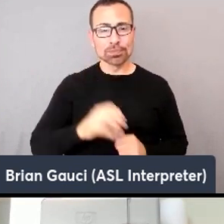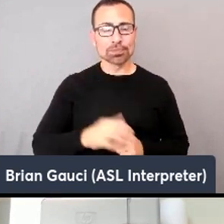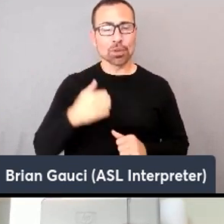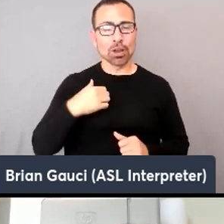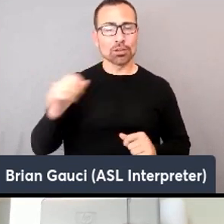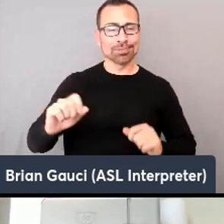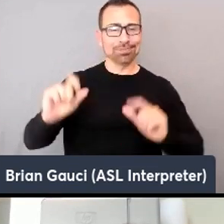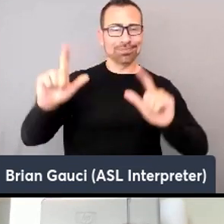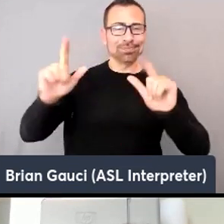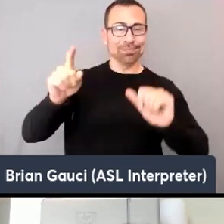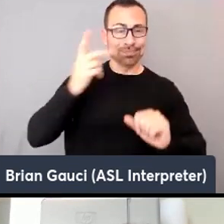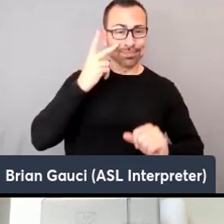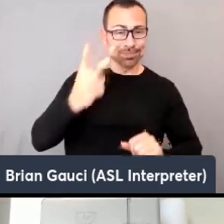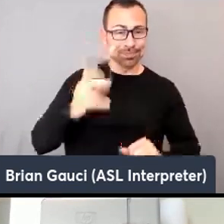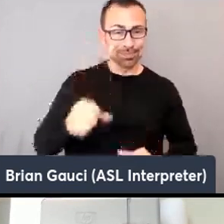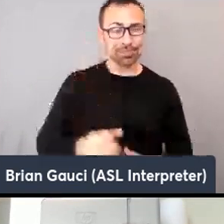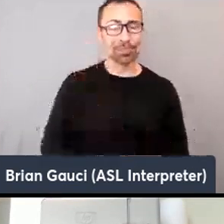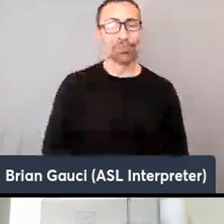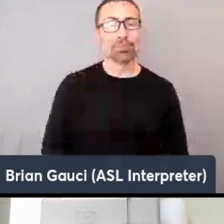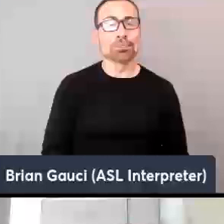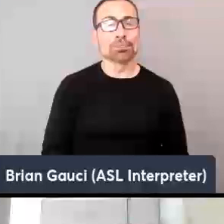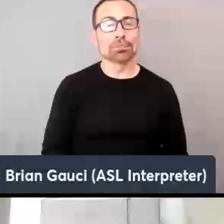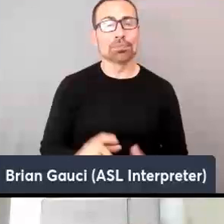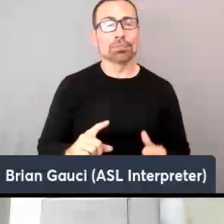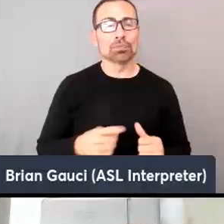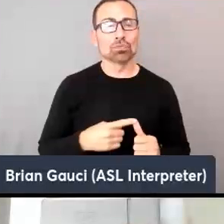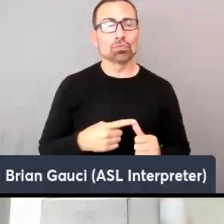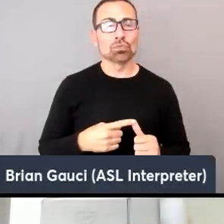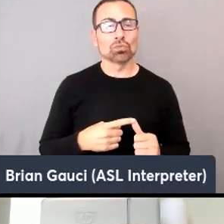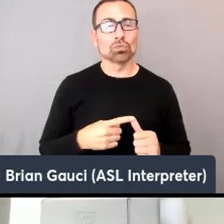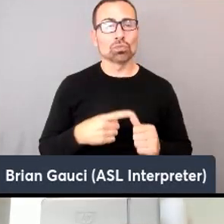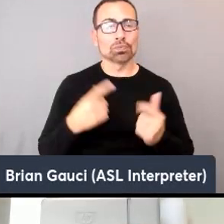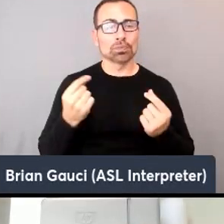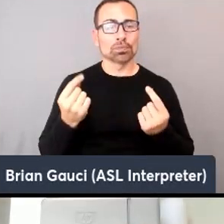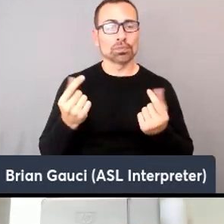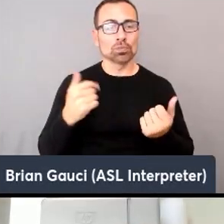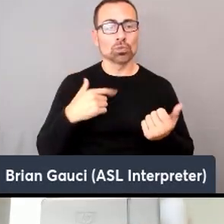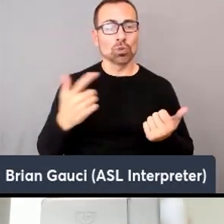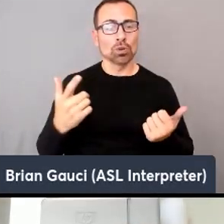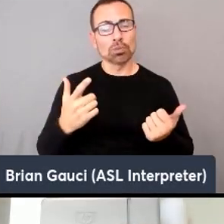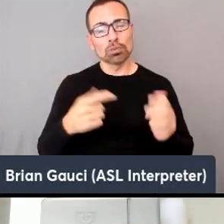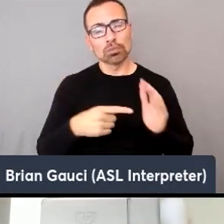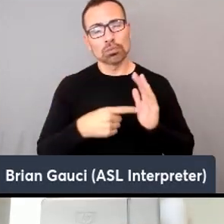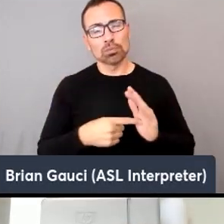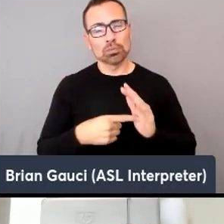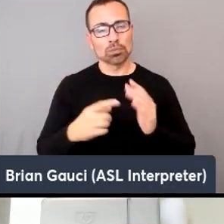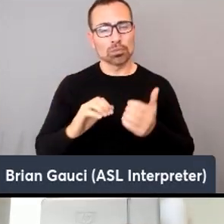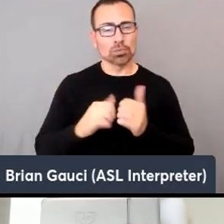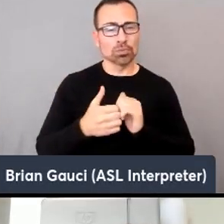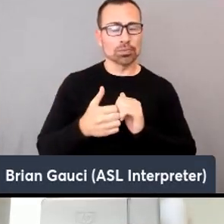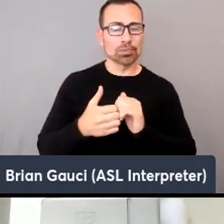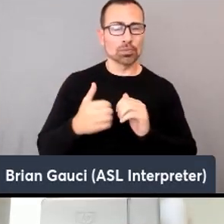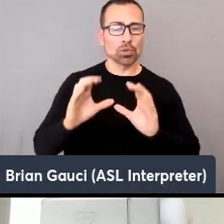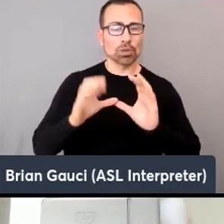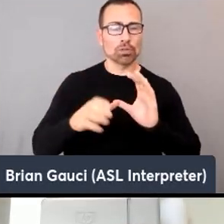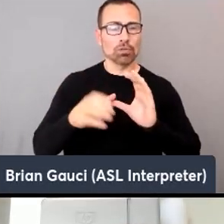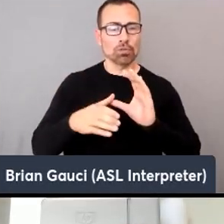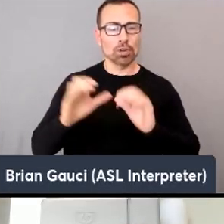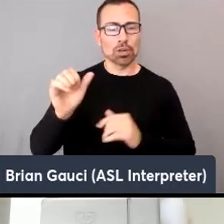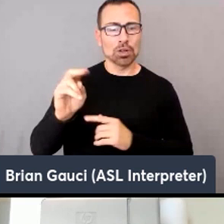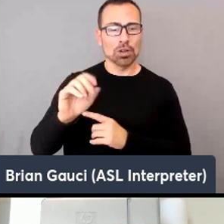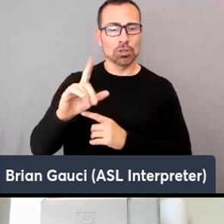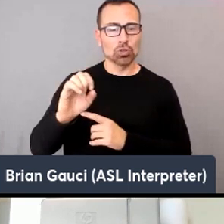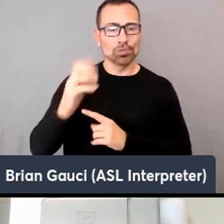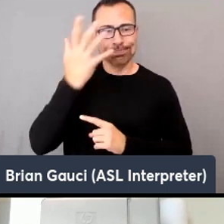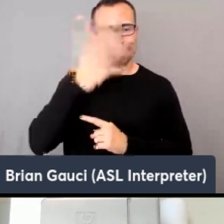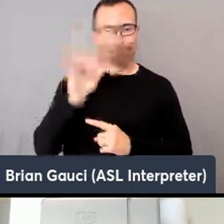so we see it. First, what I'm going to do is I'm just going to walk you through the AppConfig console, and I'm going to show you a